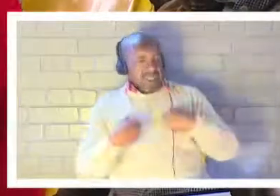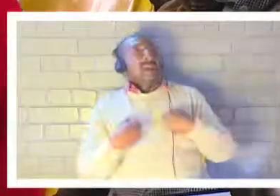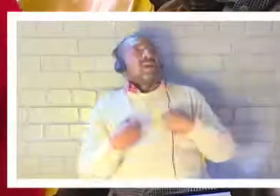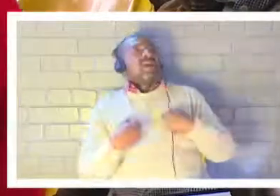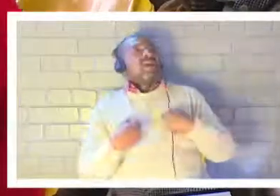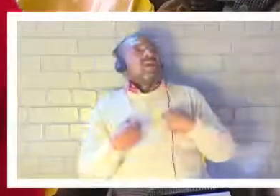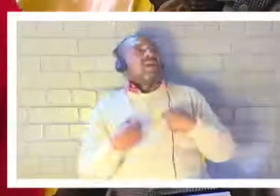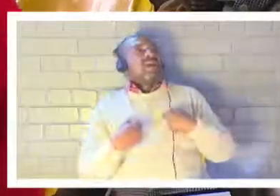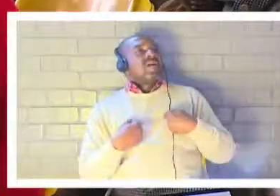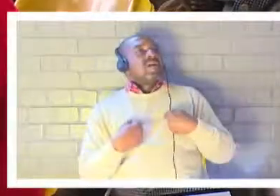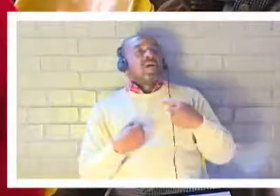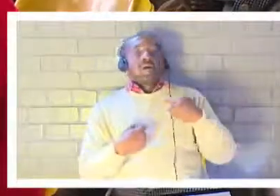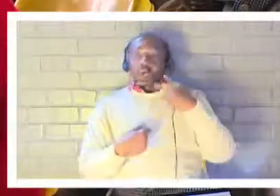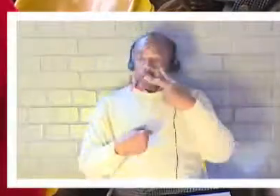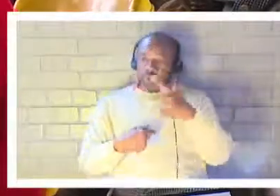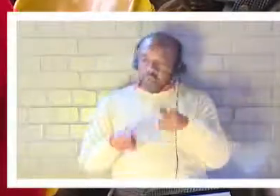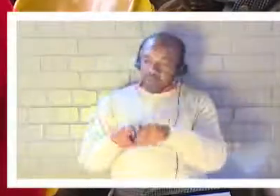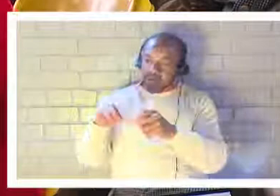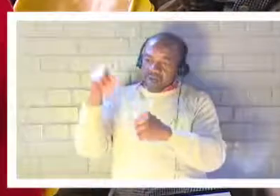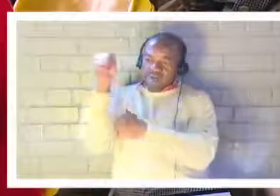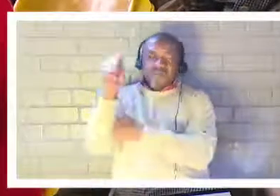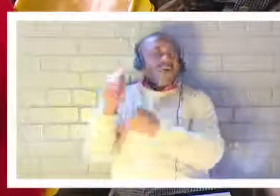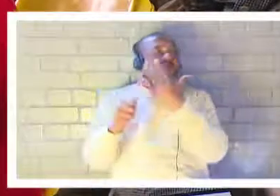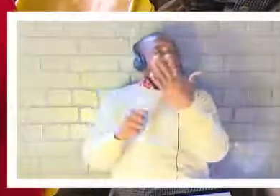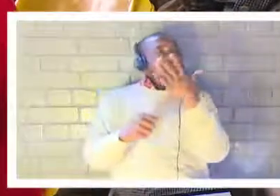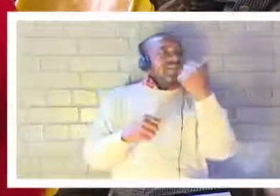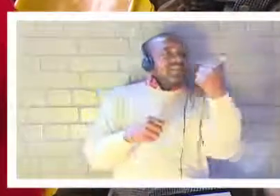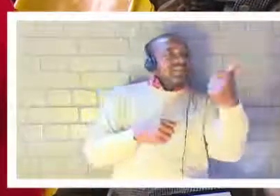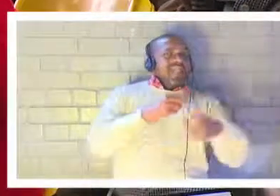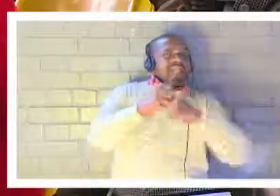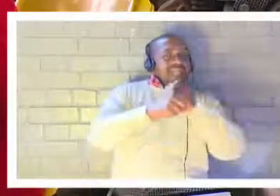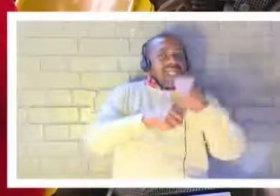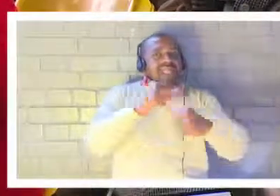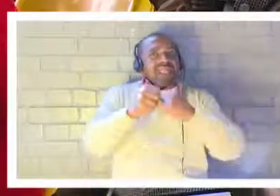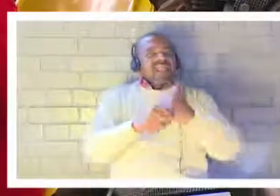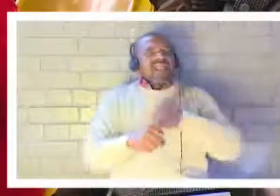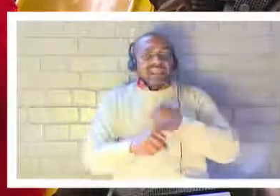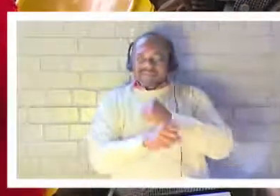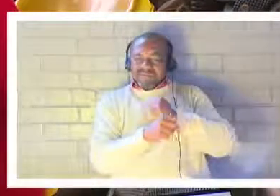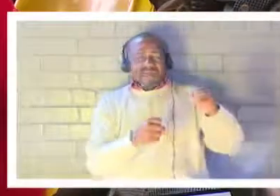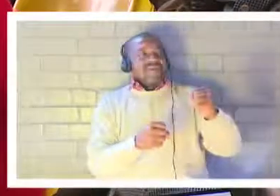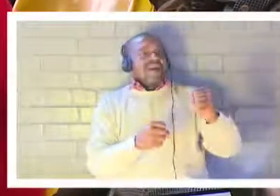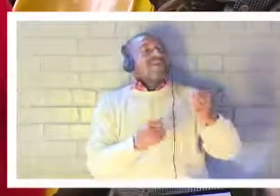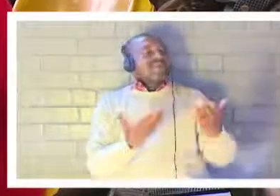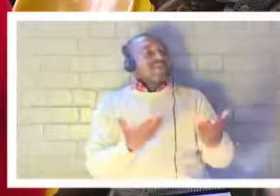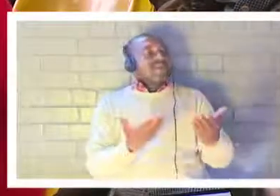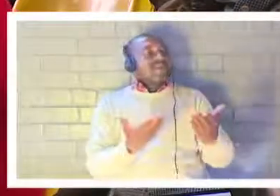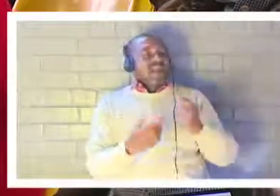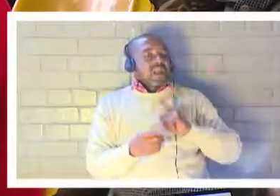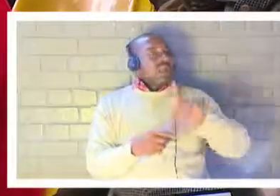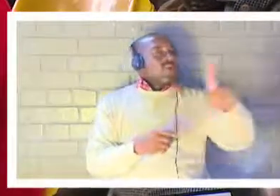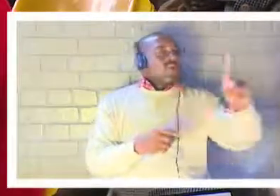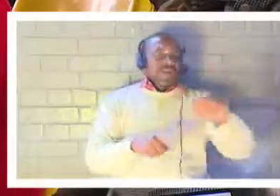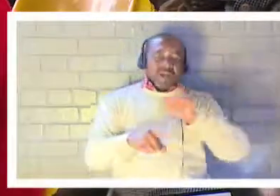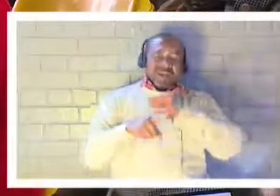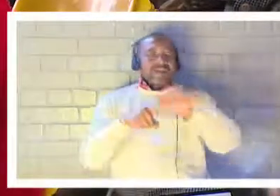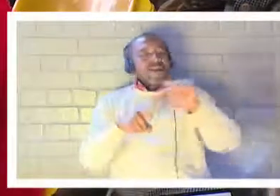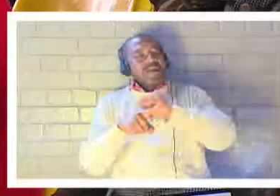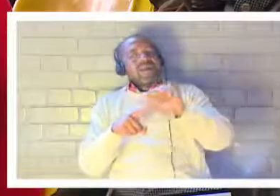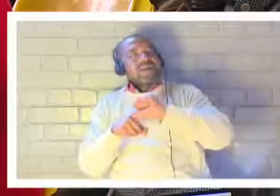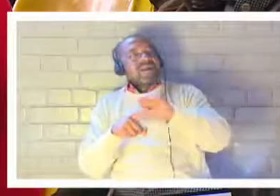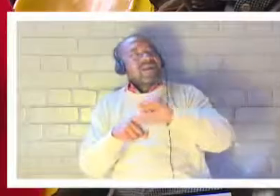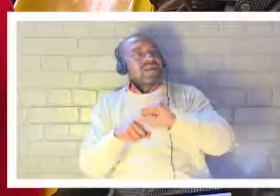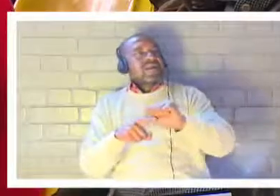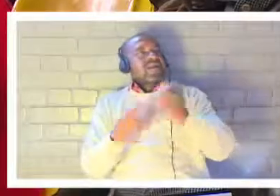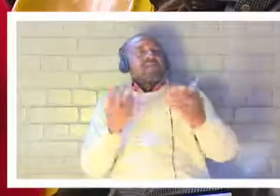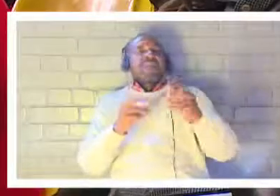we find I've been in the office for 5-6 years or for 2 years, but I've never gone to any training, be